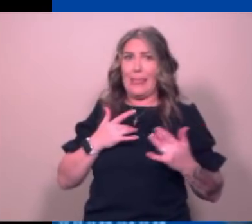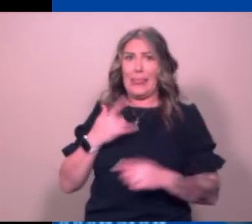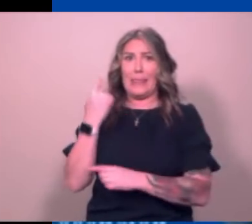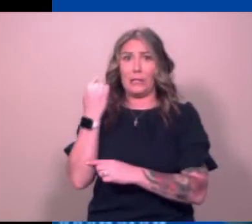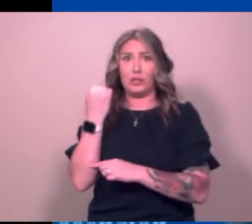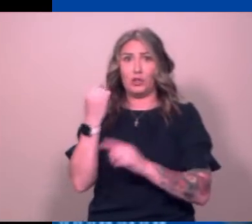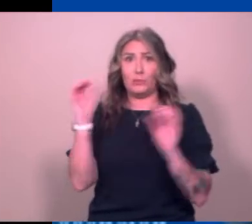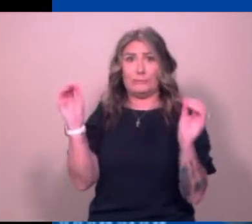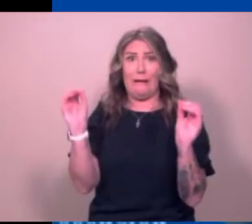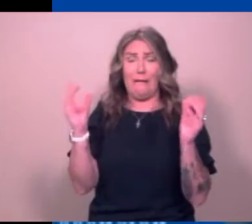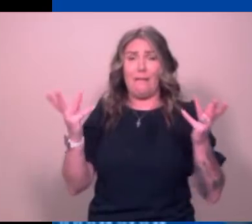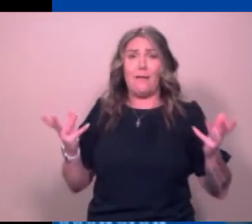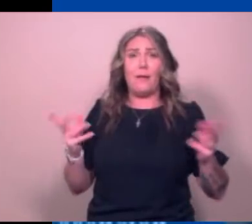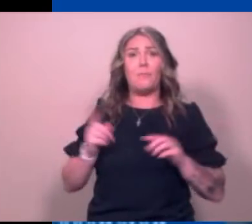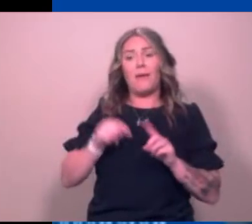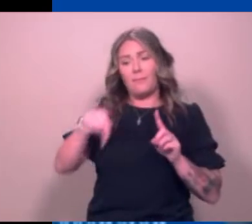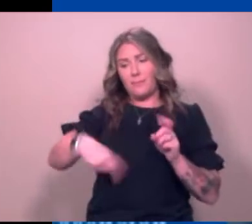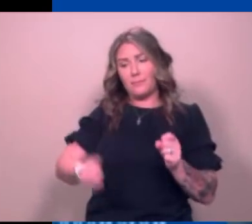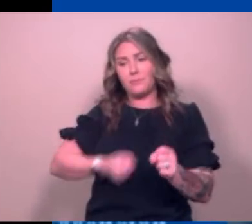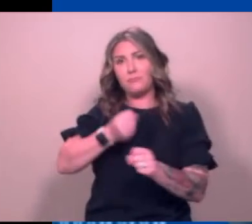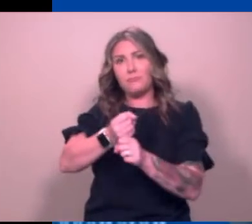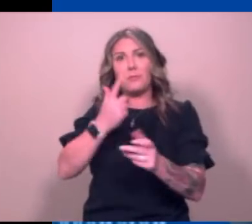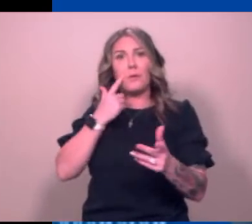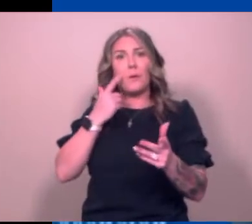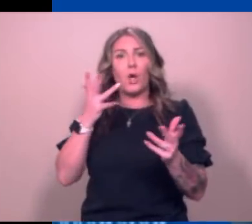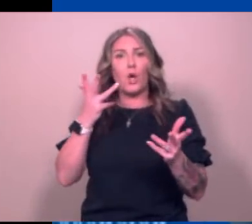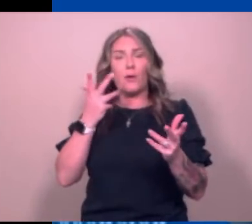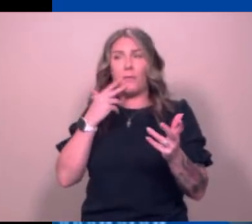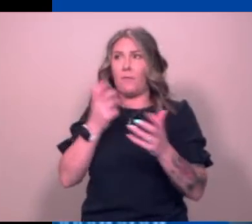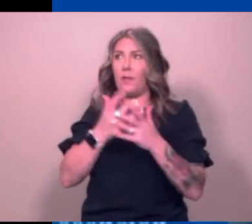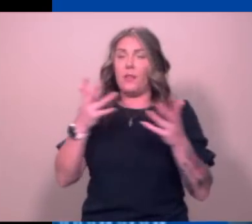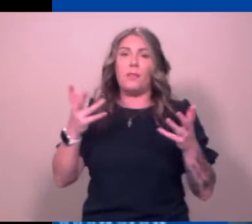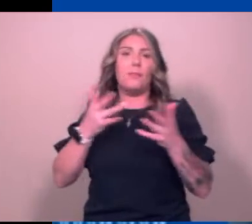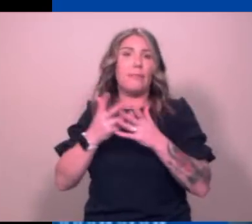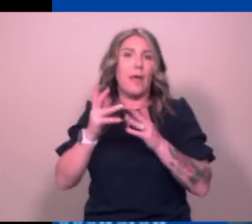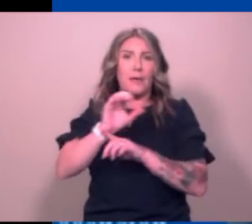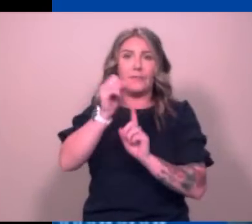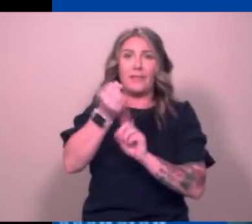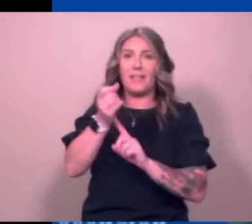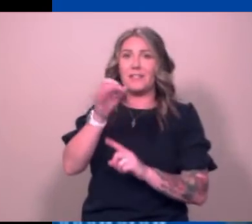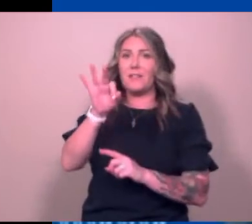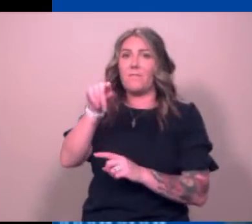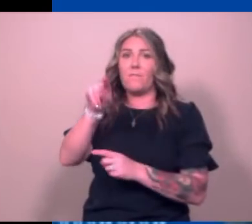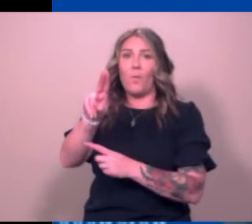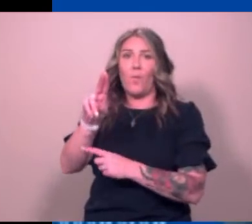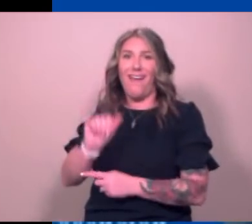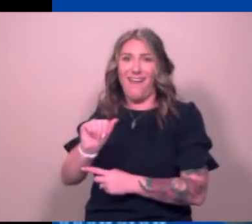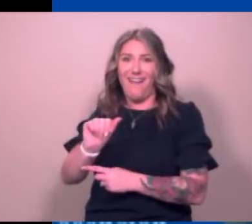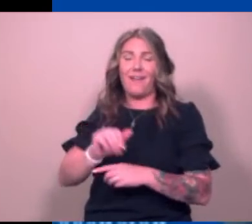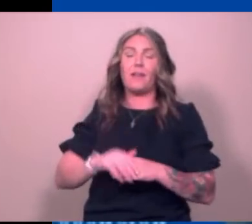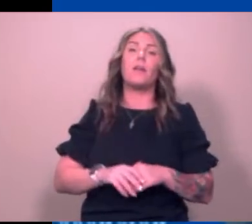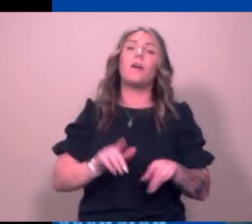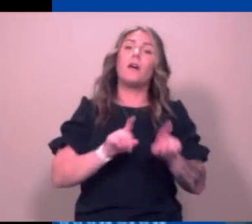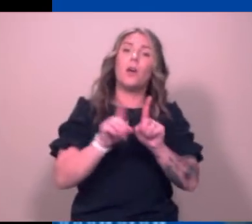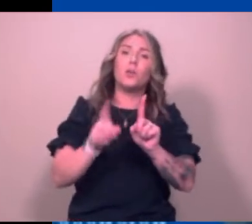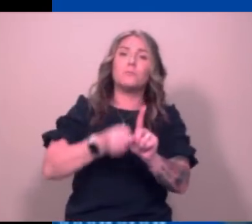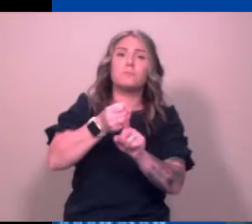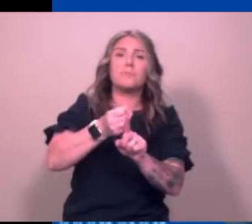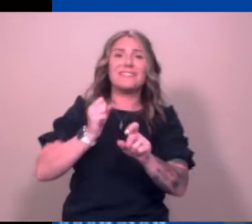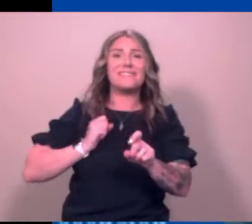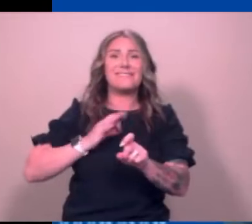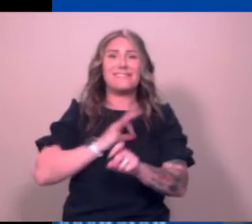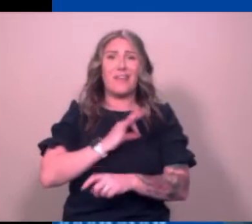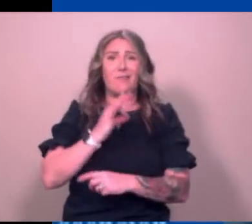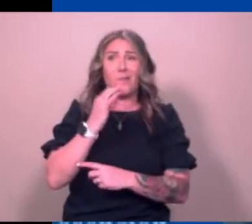year we've already had a lot of cases of influenza A. And also the impact on our staff over the